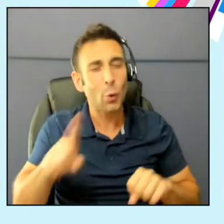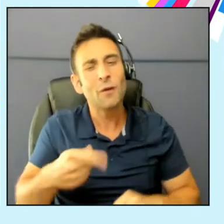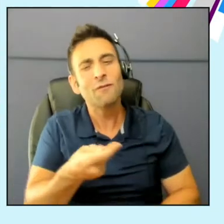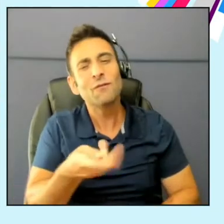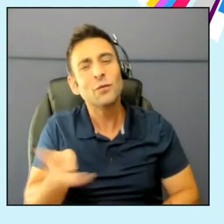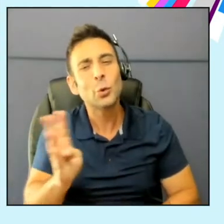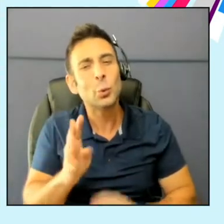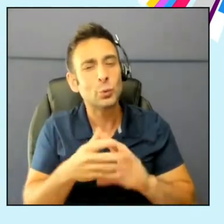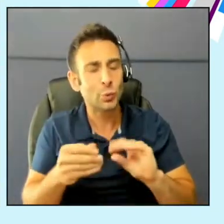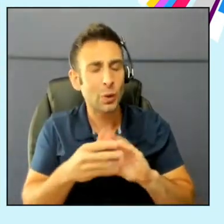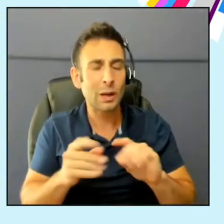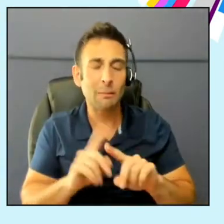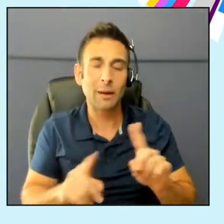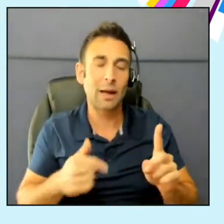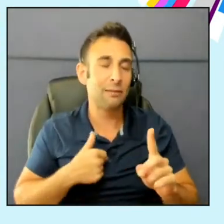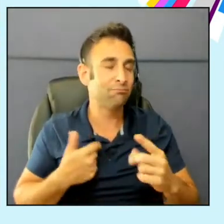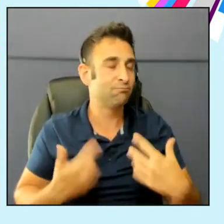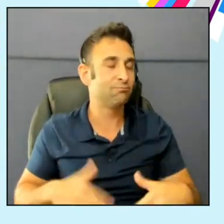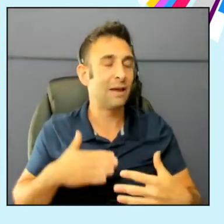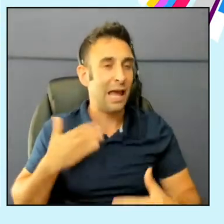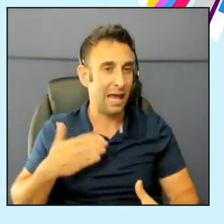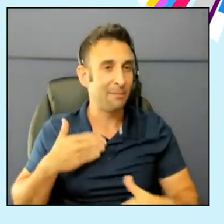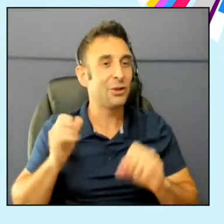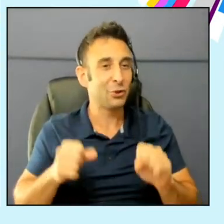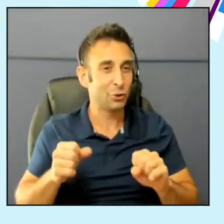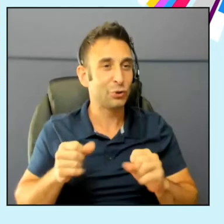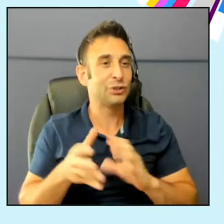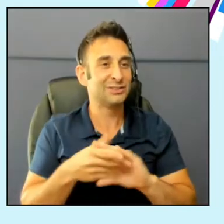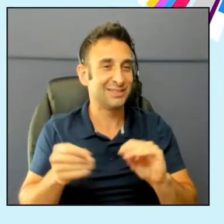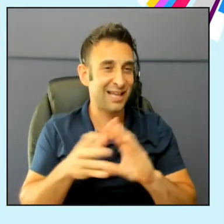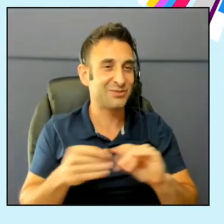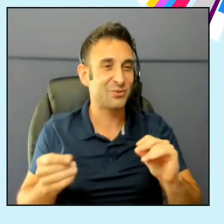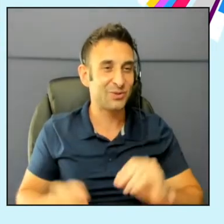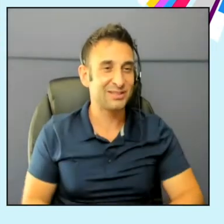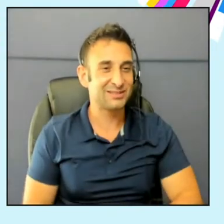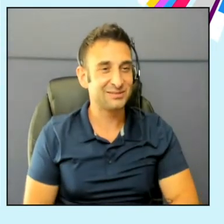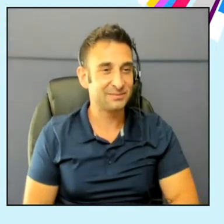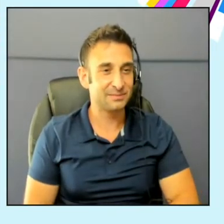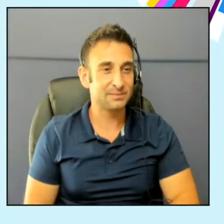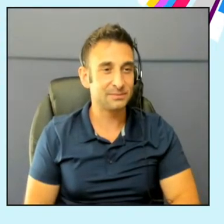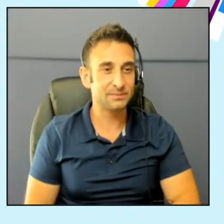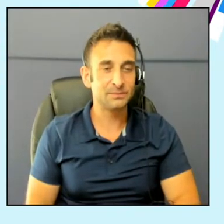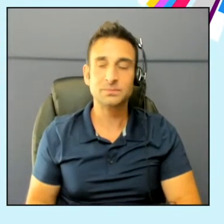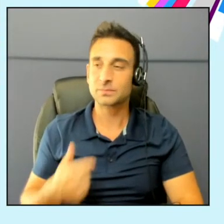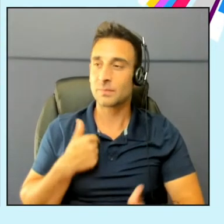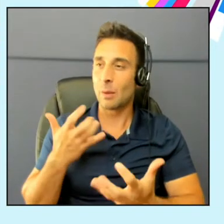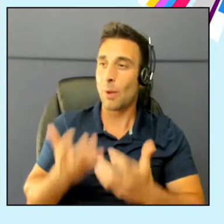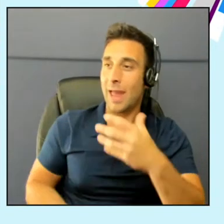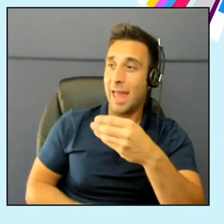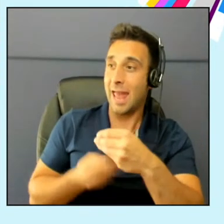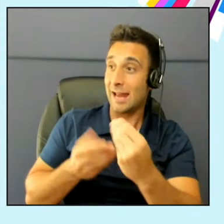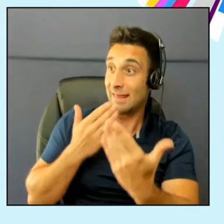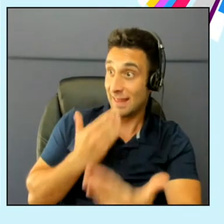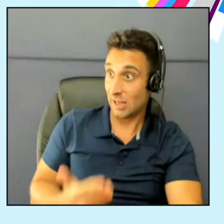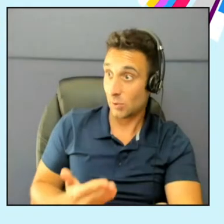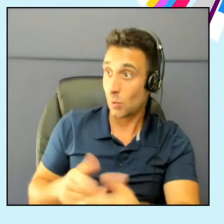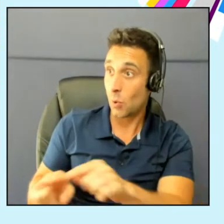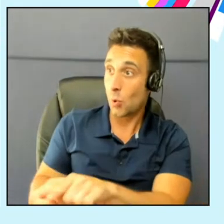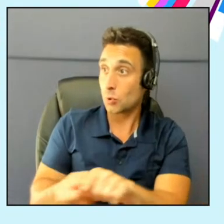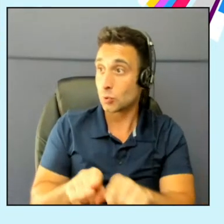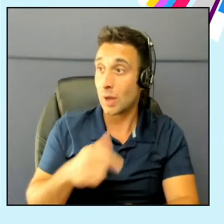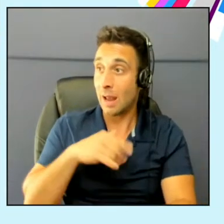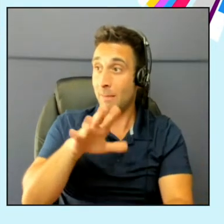but I'm really glad that we were able to tell them. I would like to say, in addition to thank you, that being a part of Team